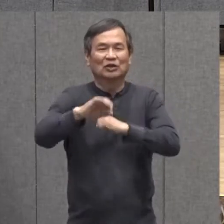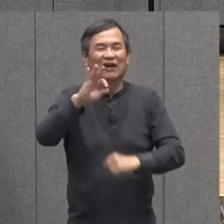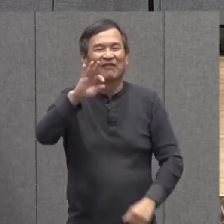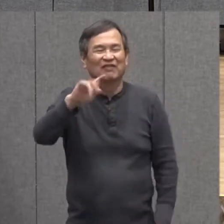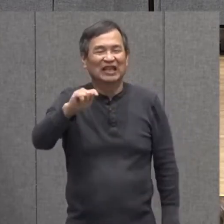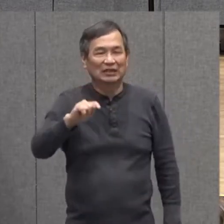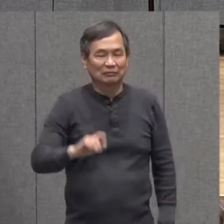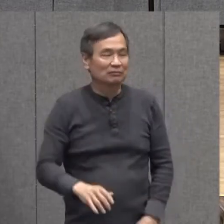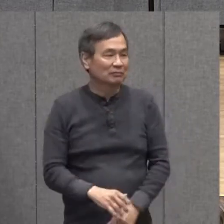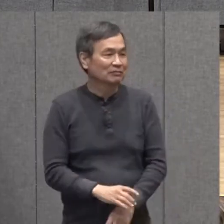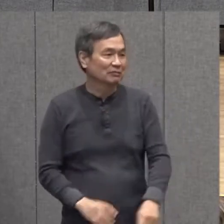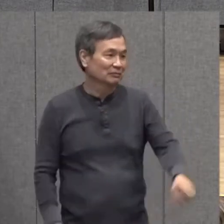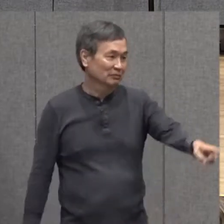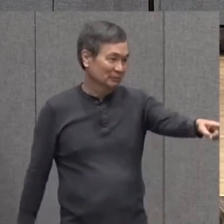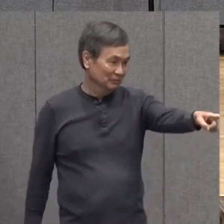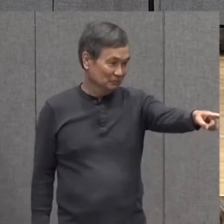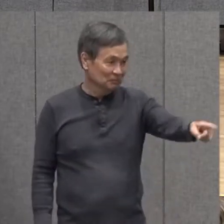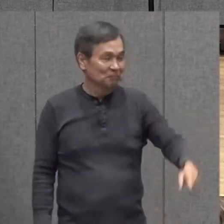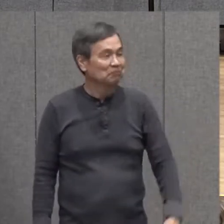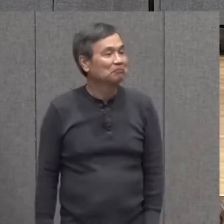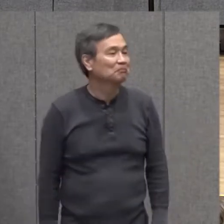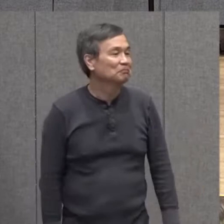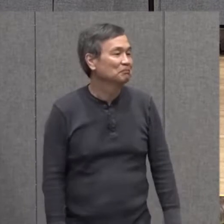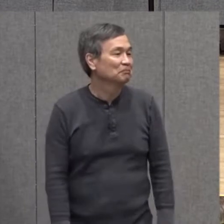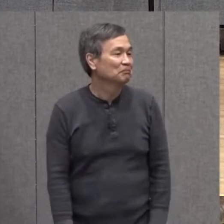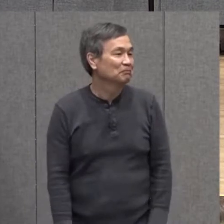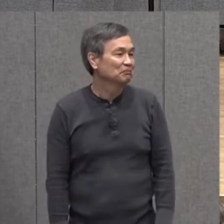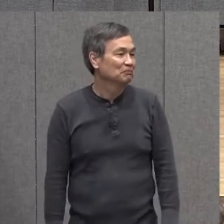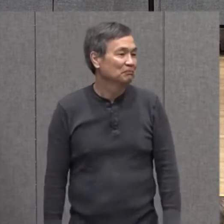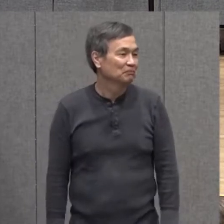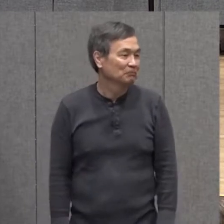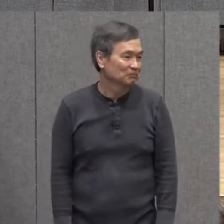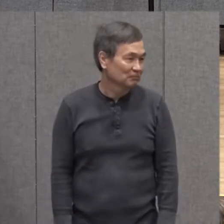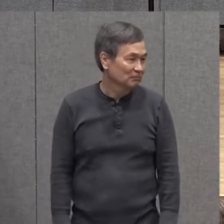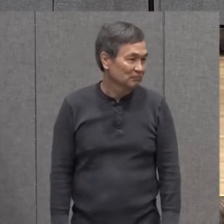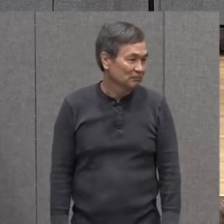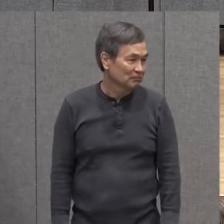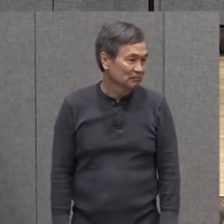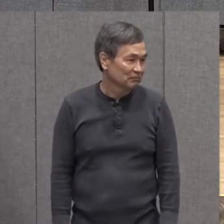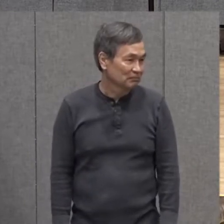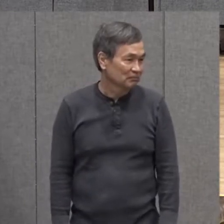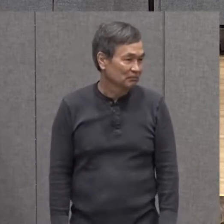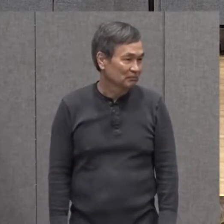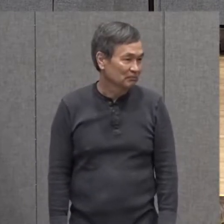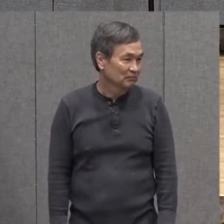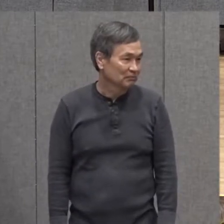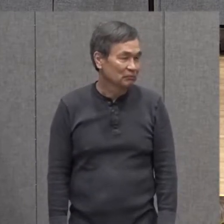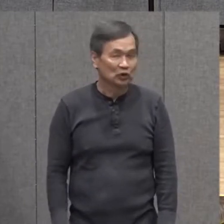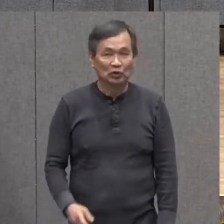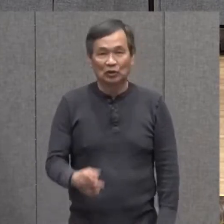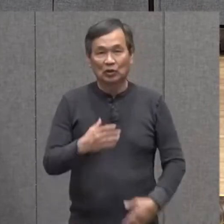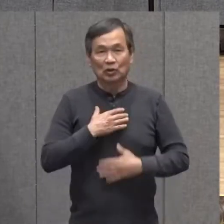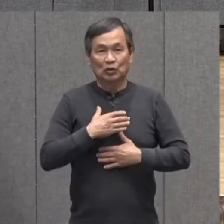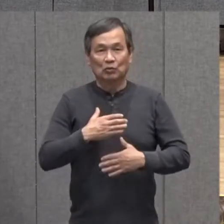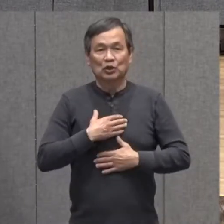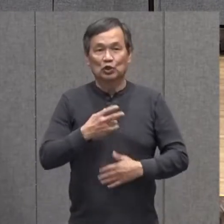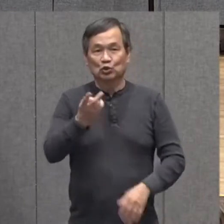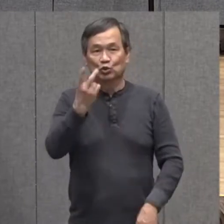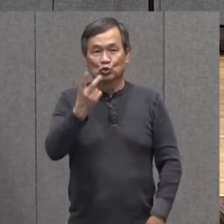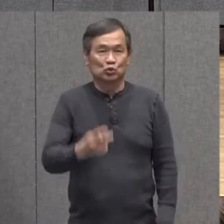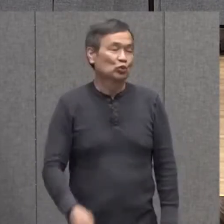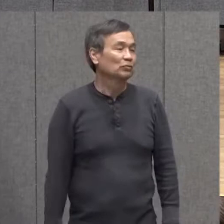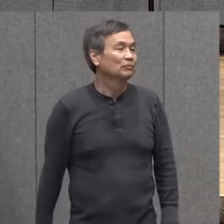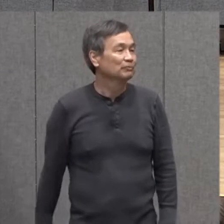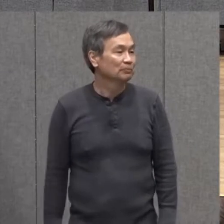los pies en posición de downward dog. For 2 breaths. 2